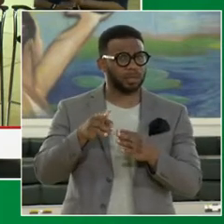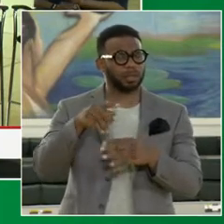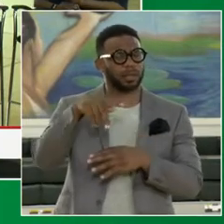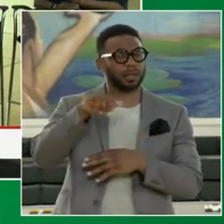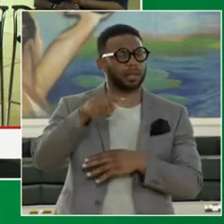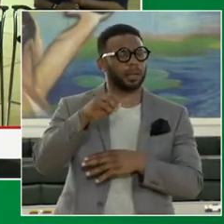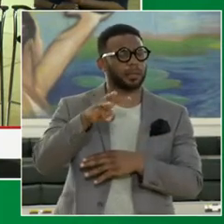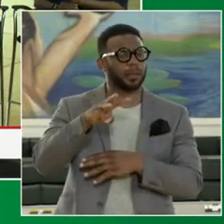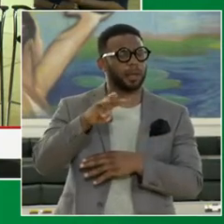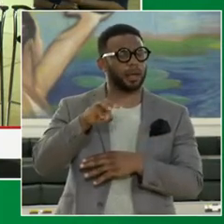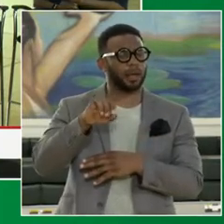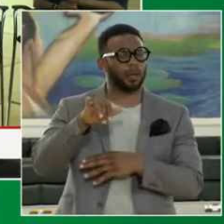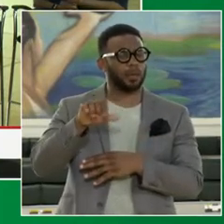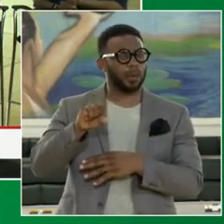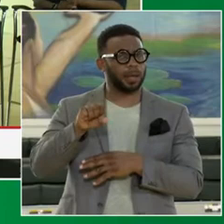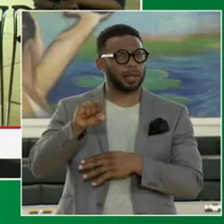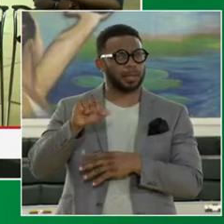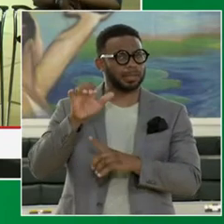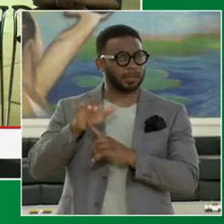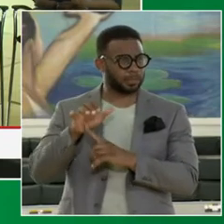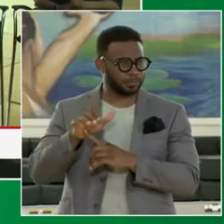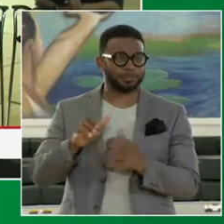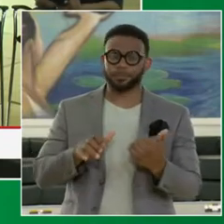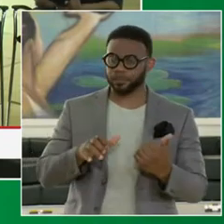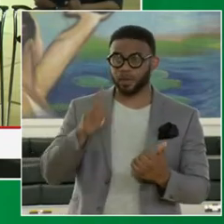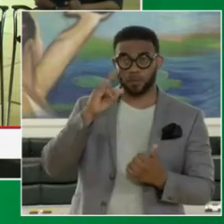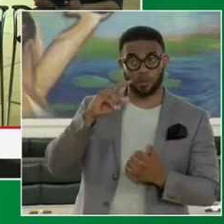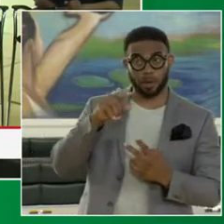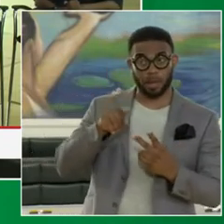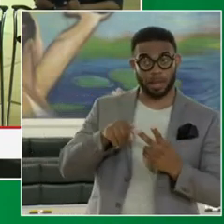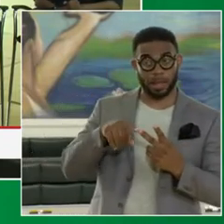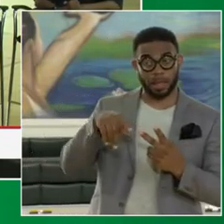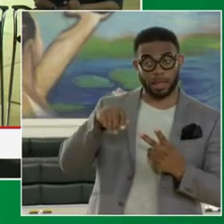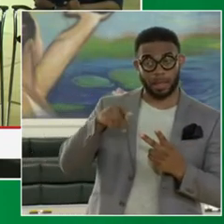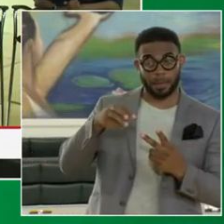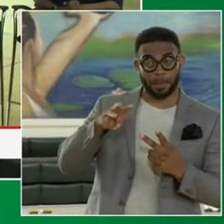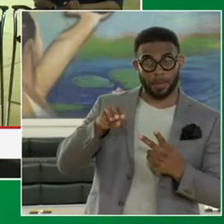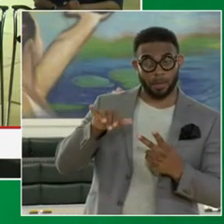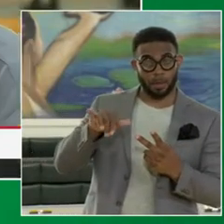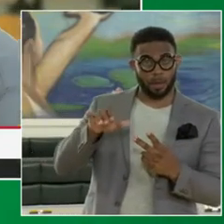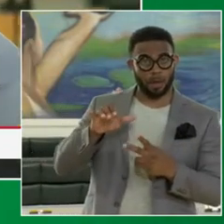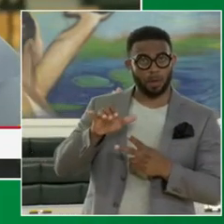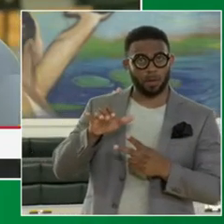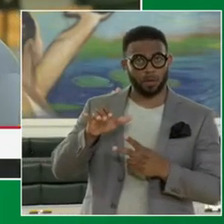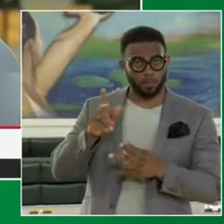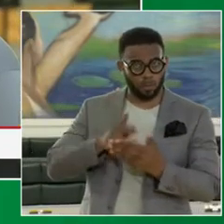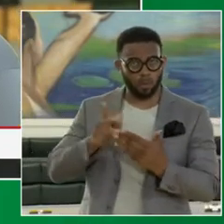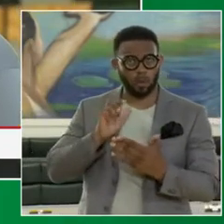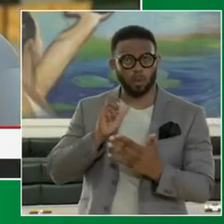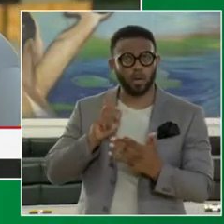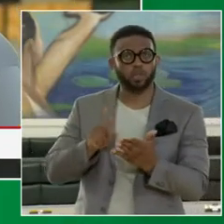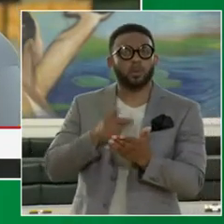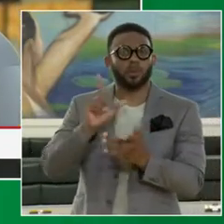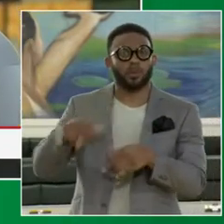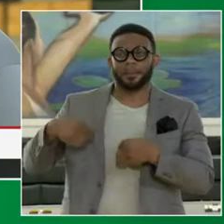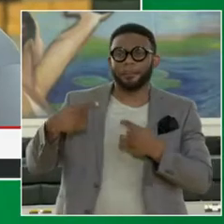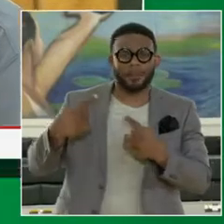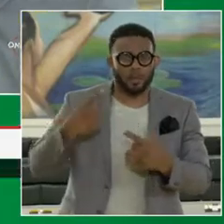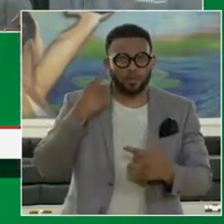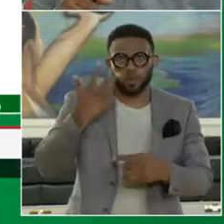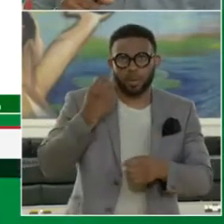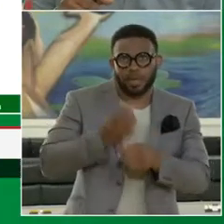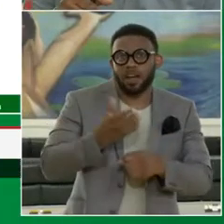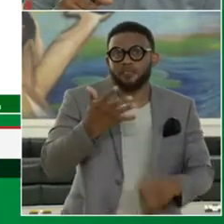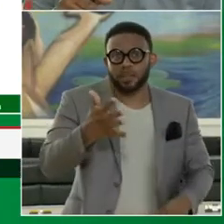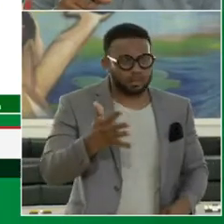Yeah, so with the Pathways, thanks for that, John. For the Pathways program, we want to duplicate what we've been doing for 3